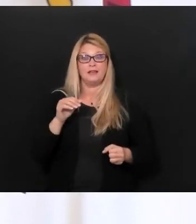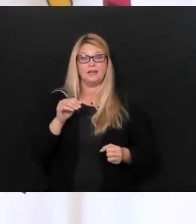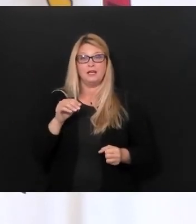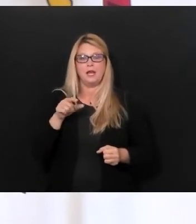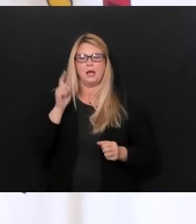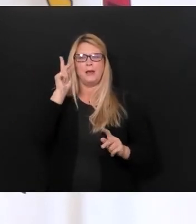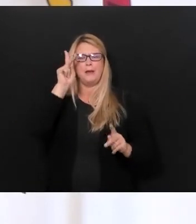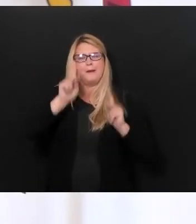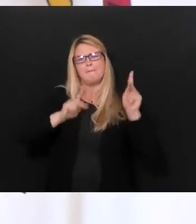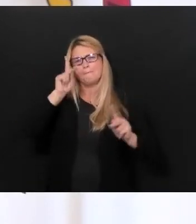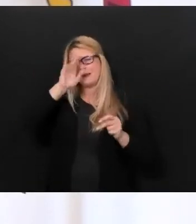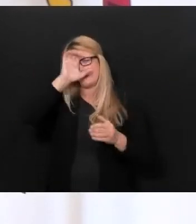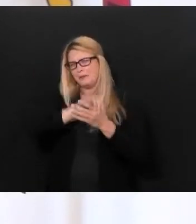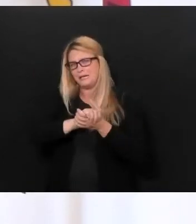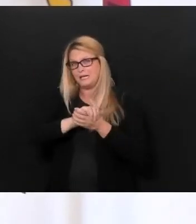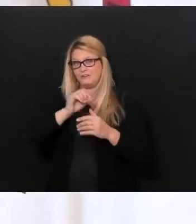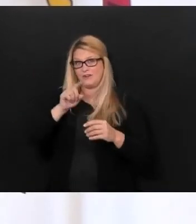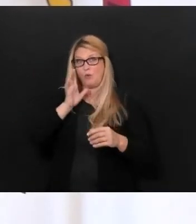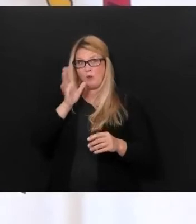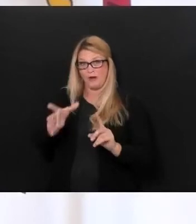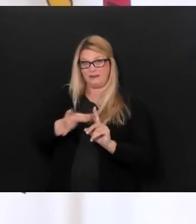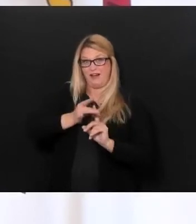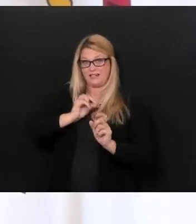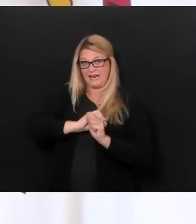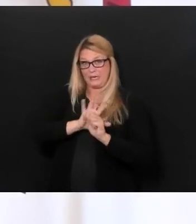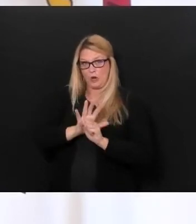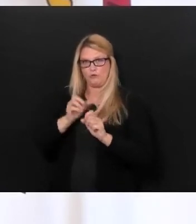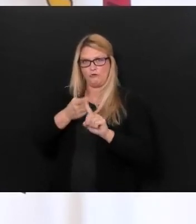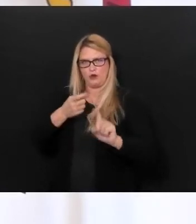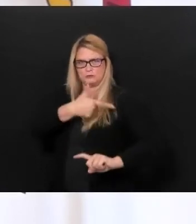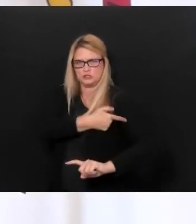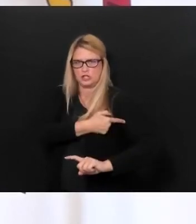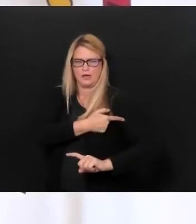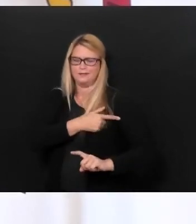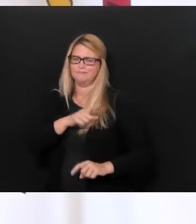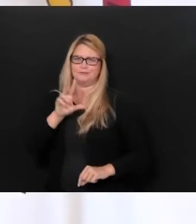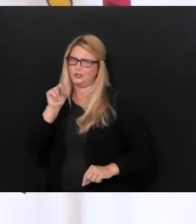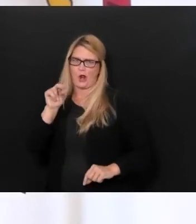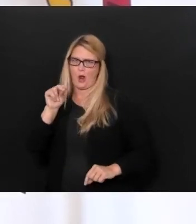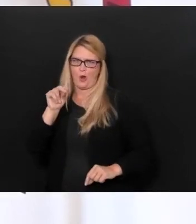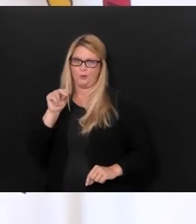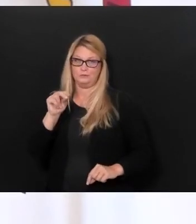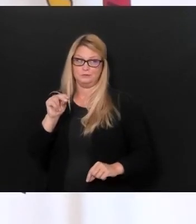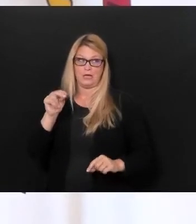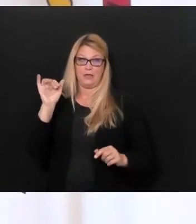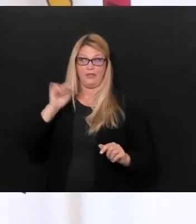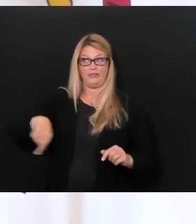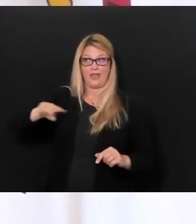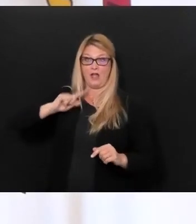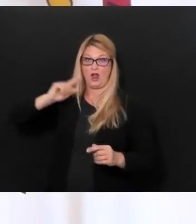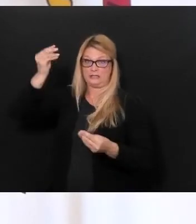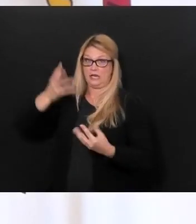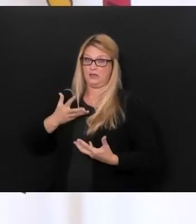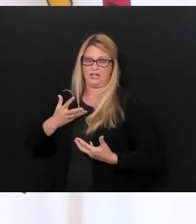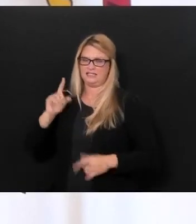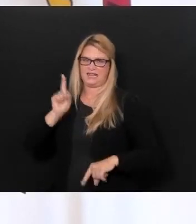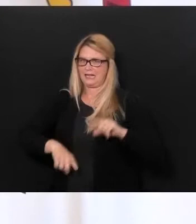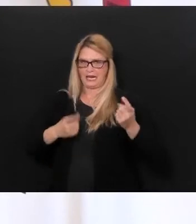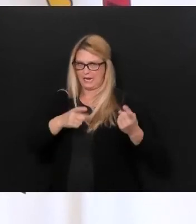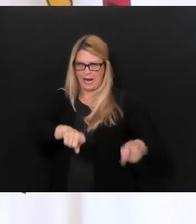and you getting COVID from it, no way. At least we've been told no way, you know, and I'm only passing on information